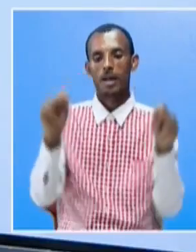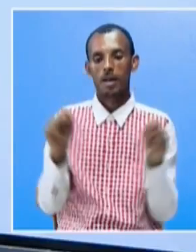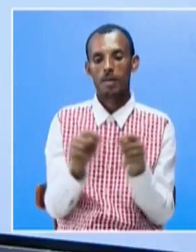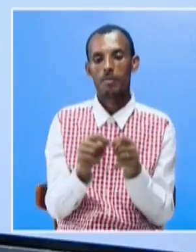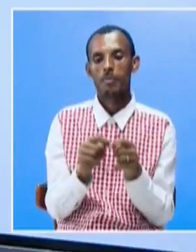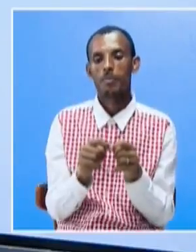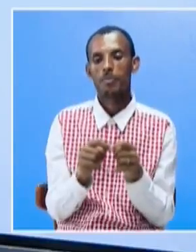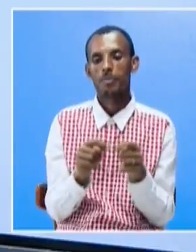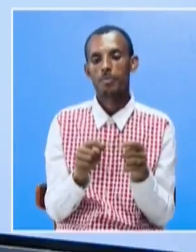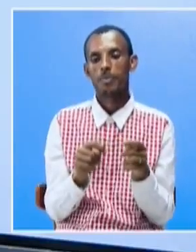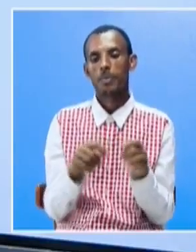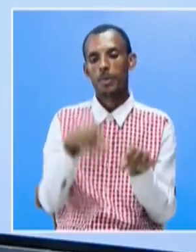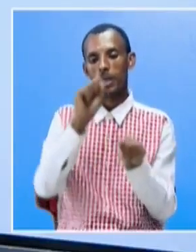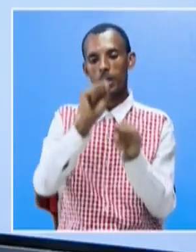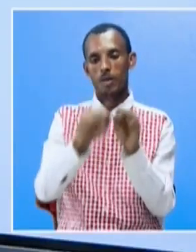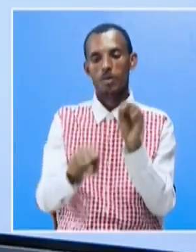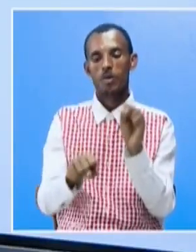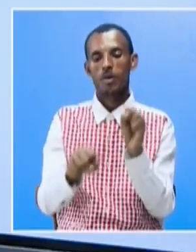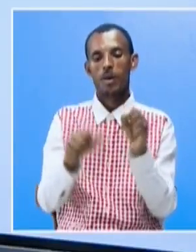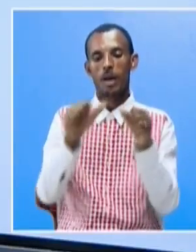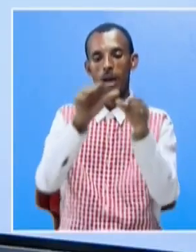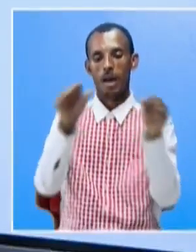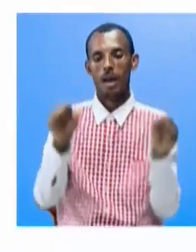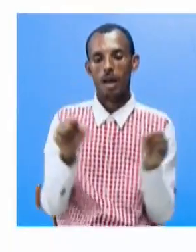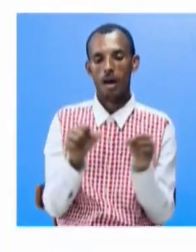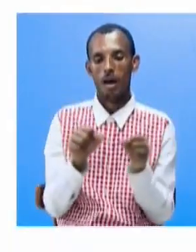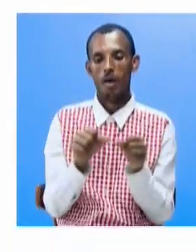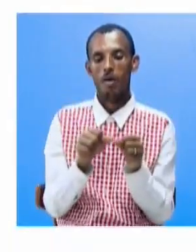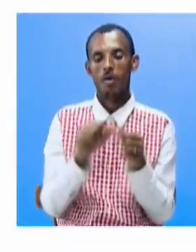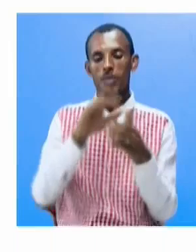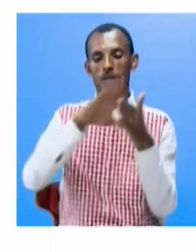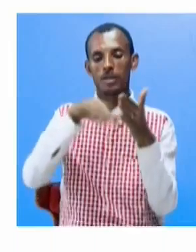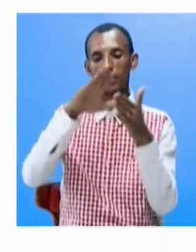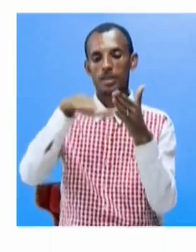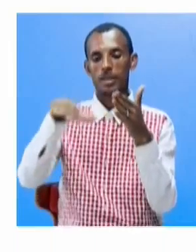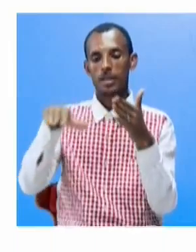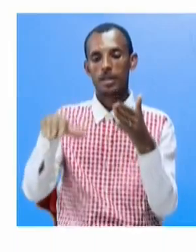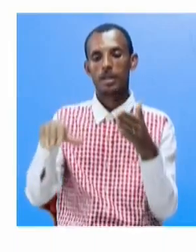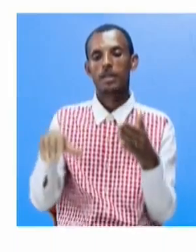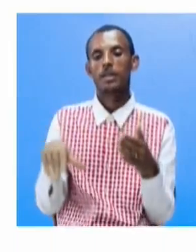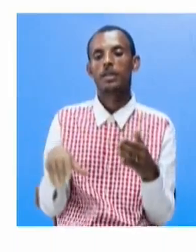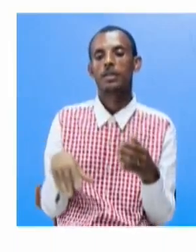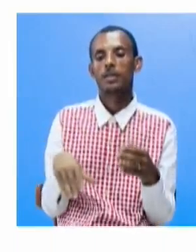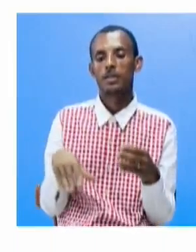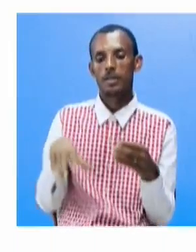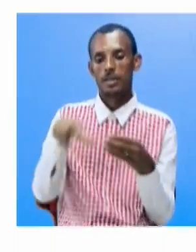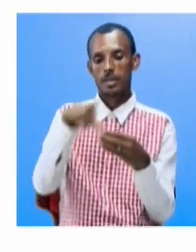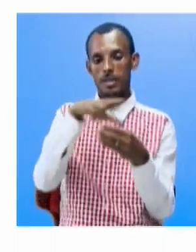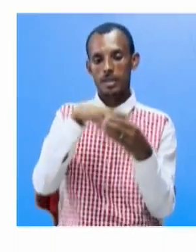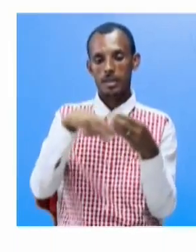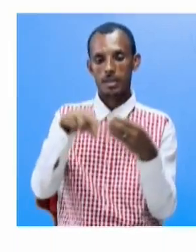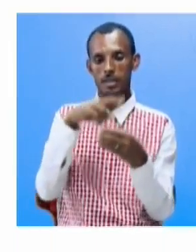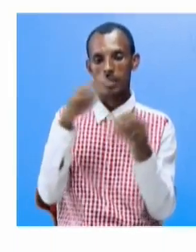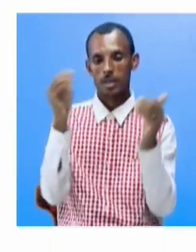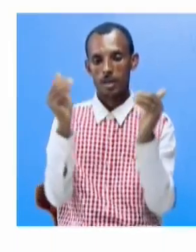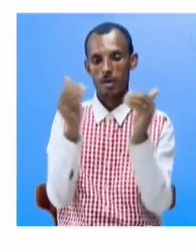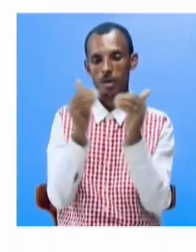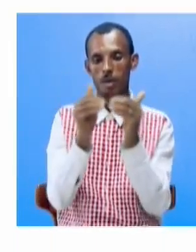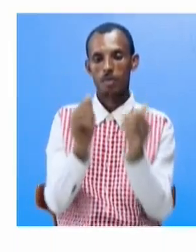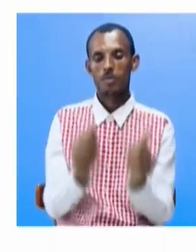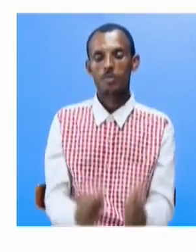bigger. So area of shaded region, area of shaded, this will be equal